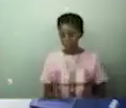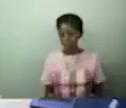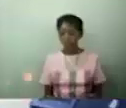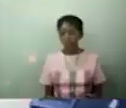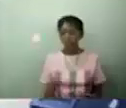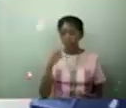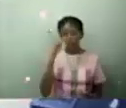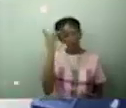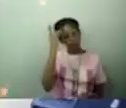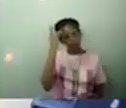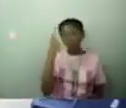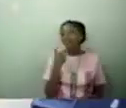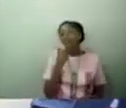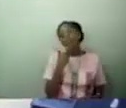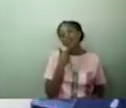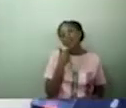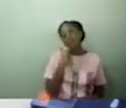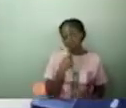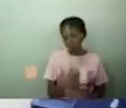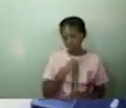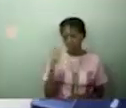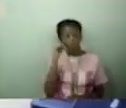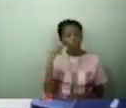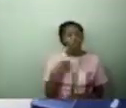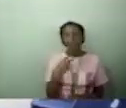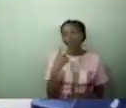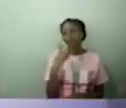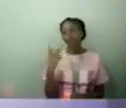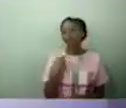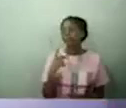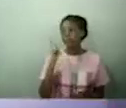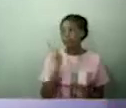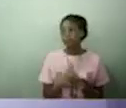David said, oh God, every day you hear my voice. Psalm 5 verse 3.